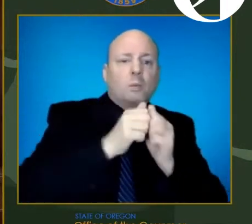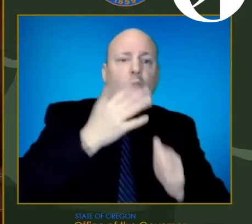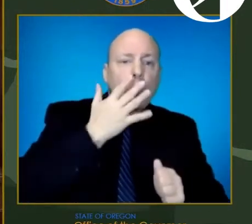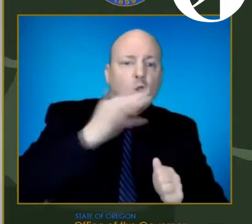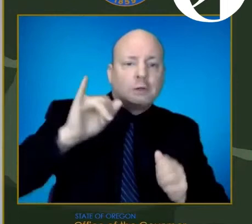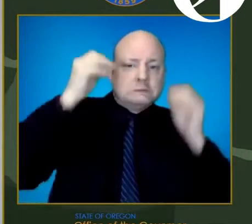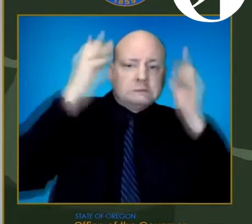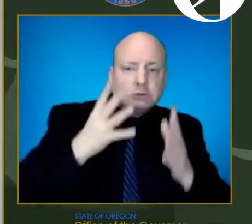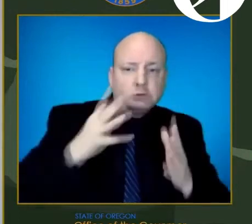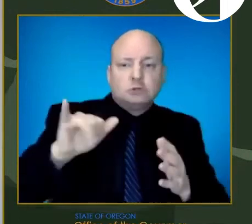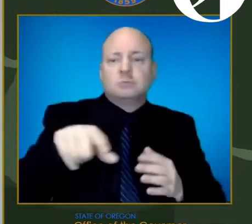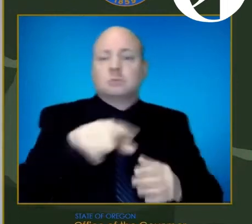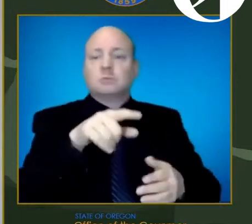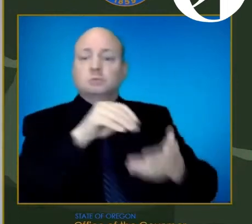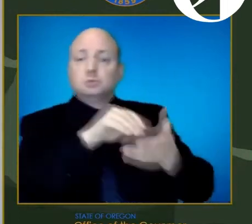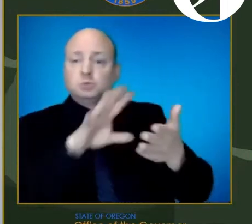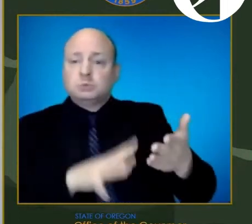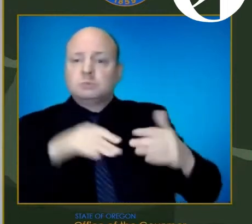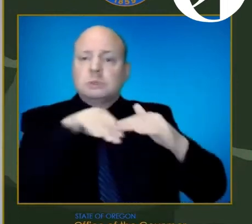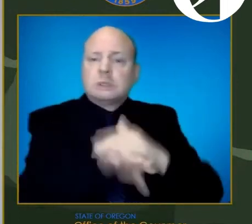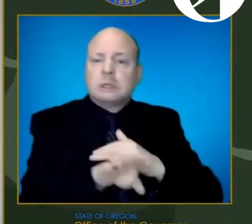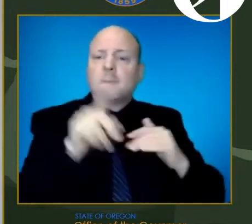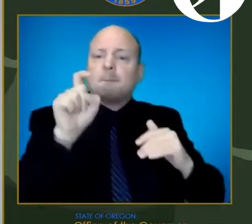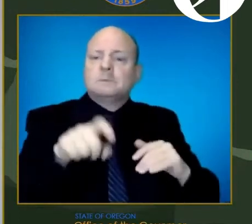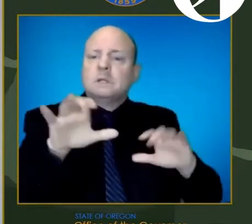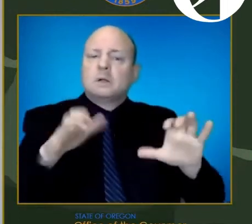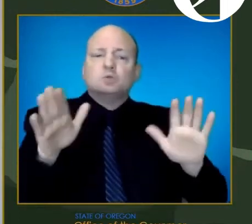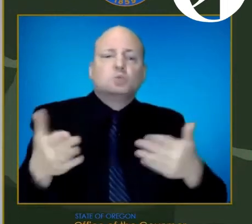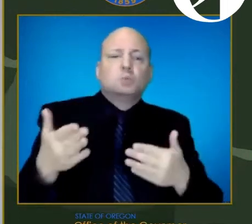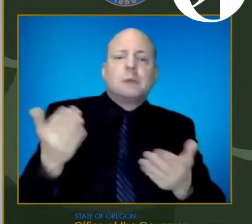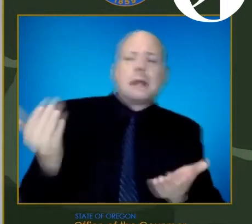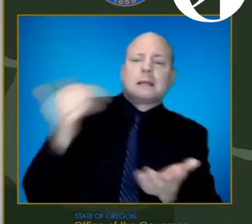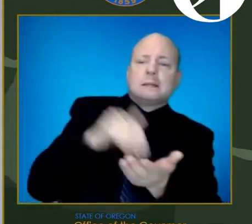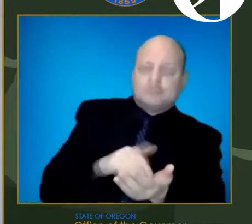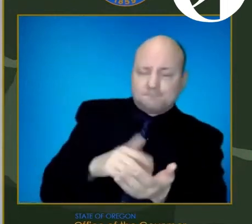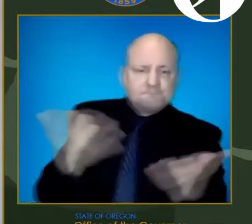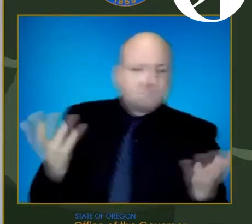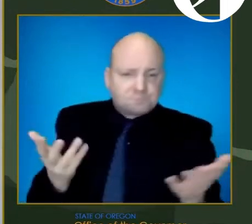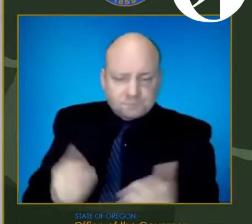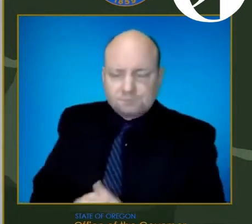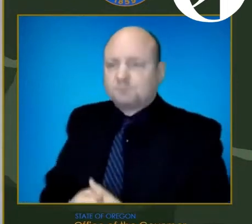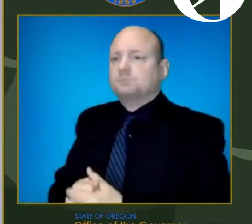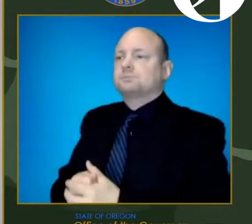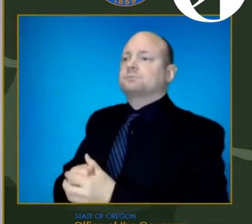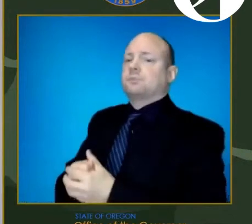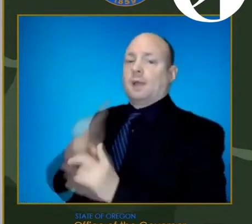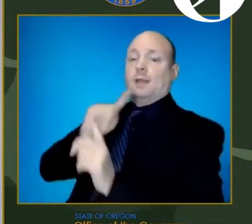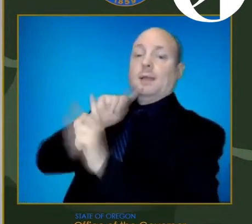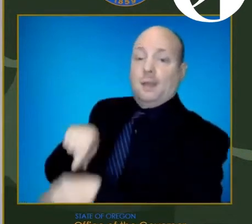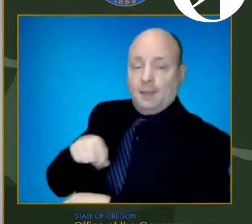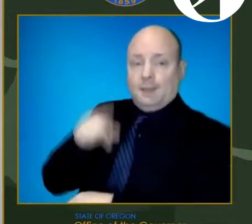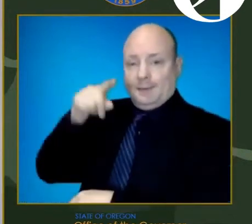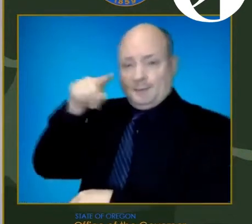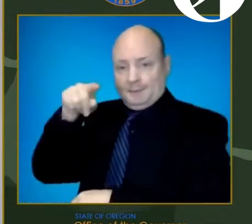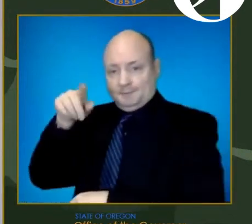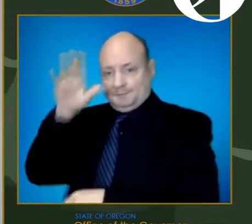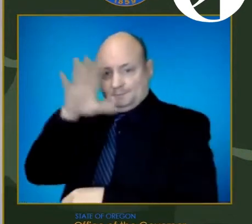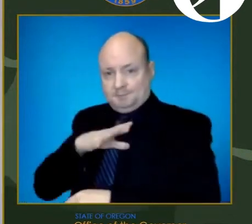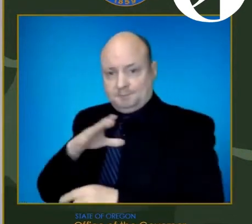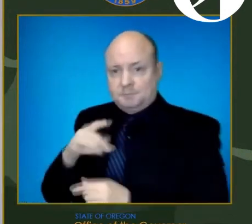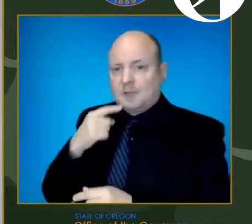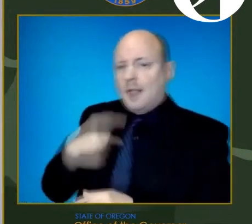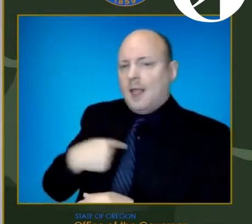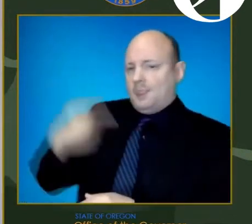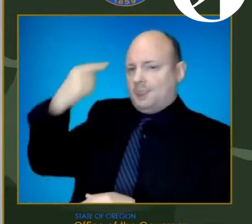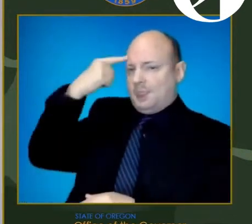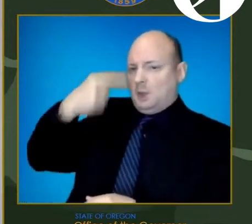classroom? I think it's important to acknowledge that comprehensive distance learning is not working for a